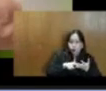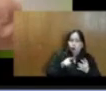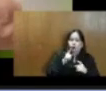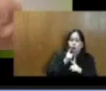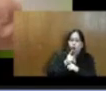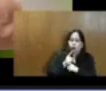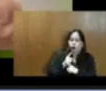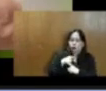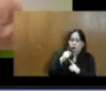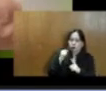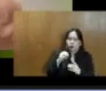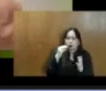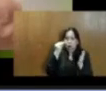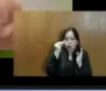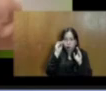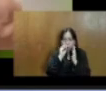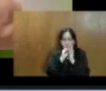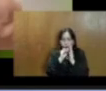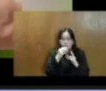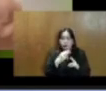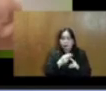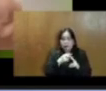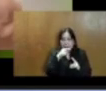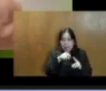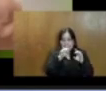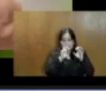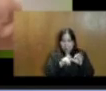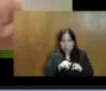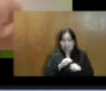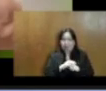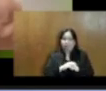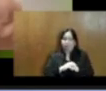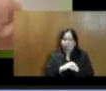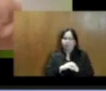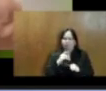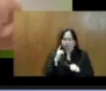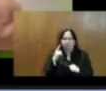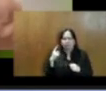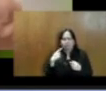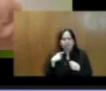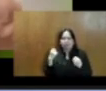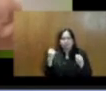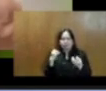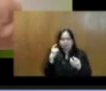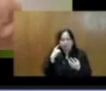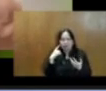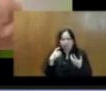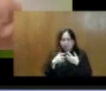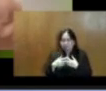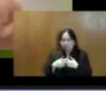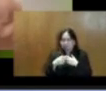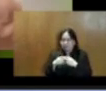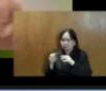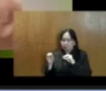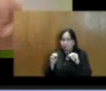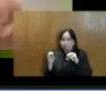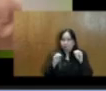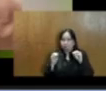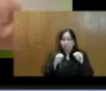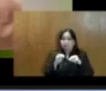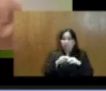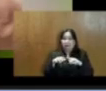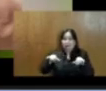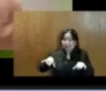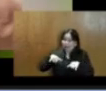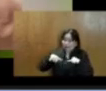that you can still put your name to that particular paper. So there is a lot of things that are moving. If we don't move, you're going to be left